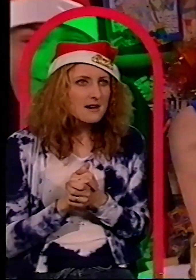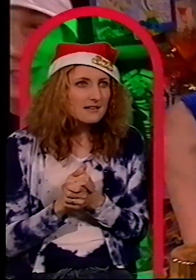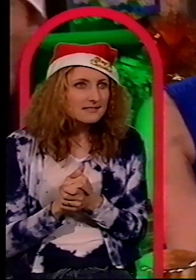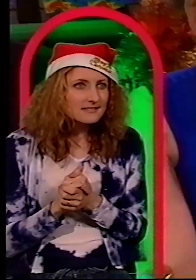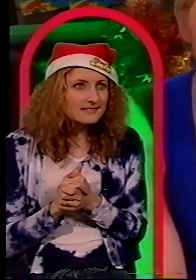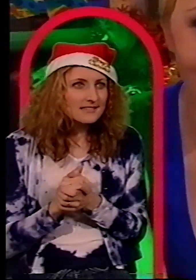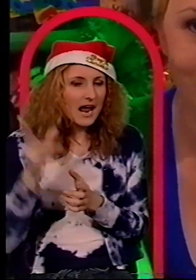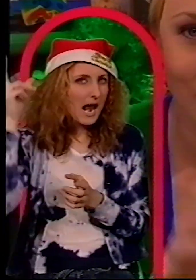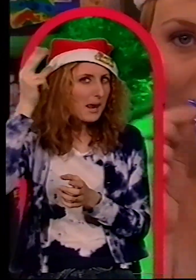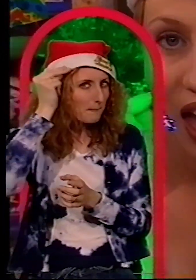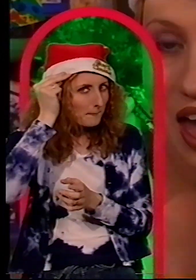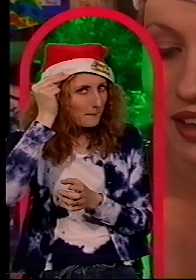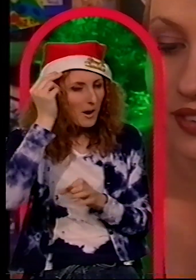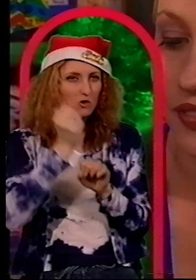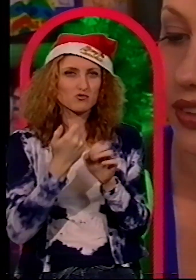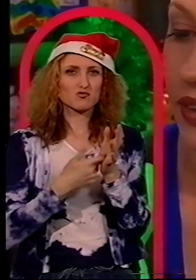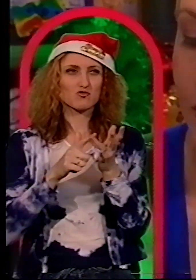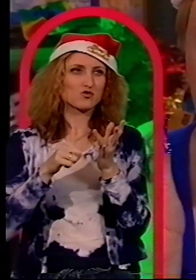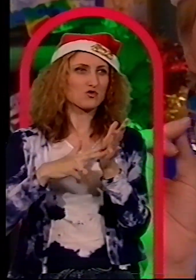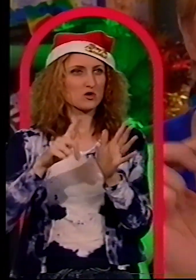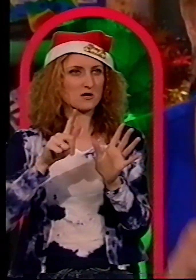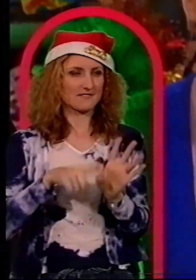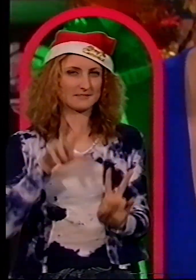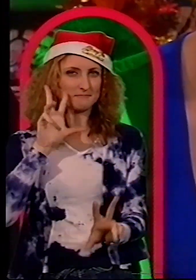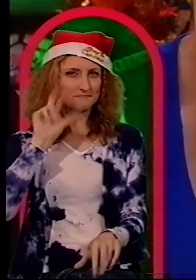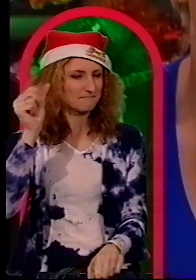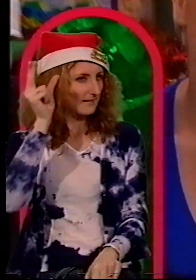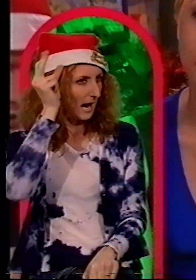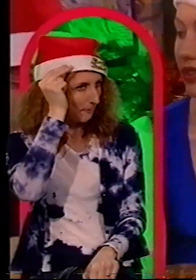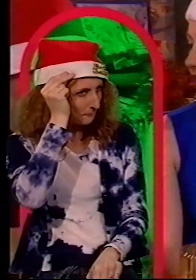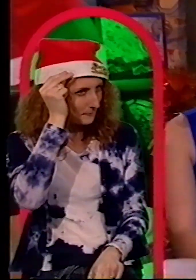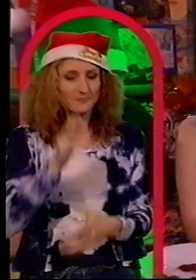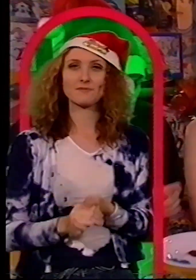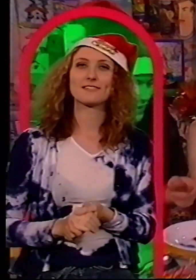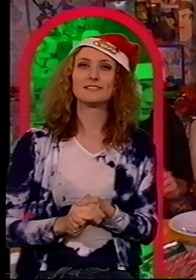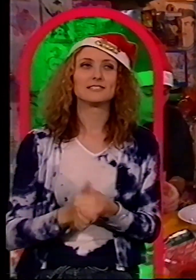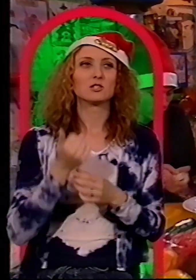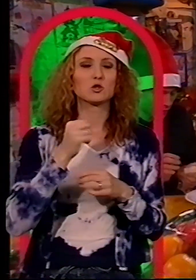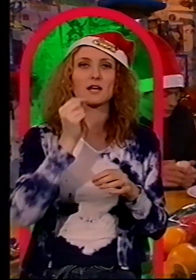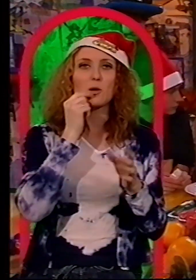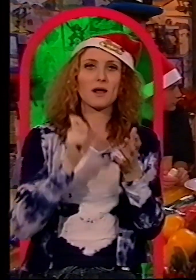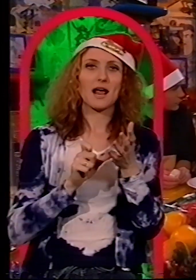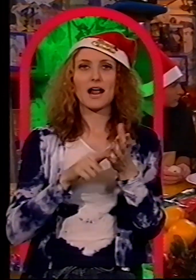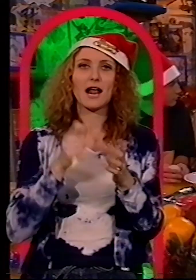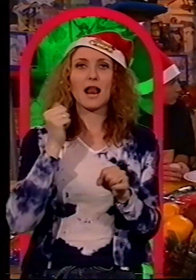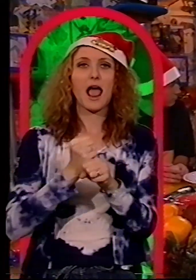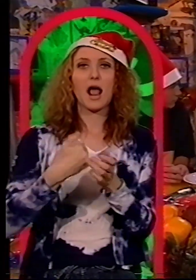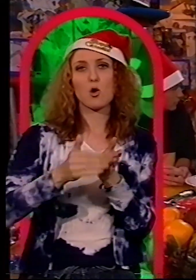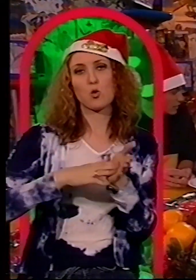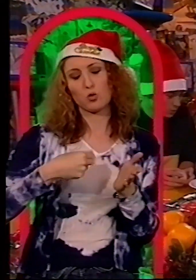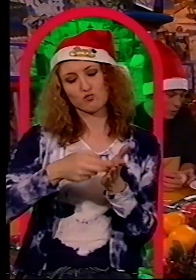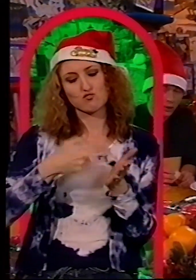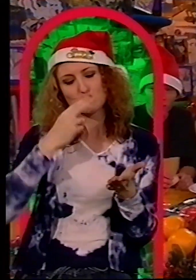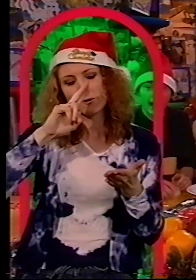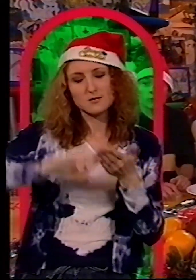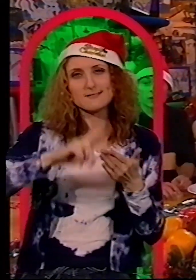That is funky. That's downright groovy. My mother would love this. It's a little rose. So you just use the glitter, clag, glue it on, and... Yes, that's right.